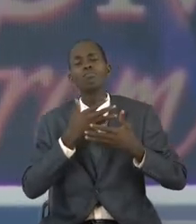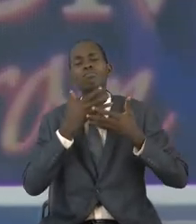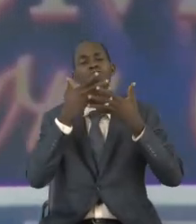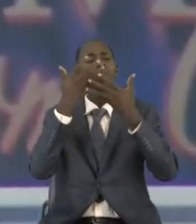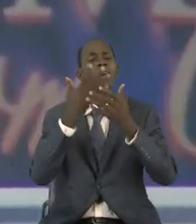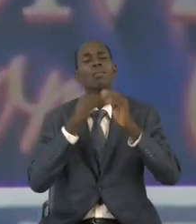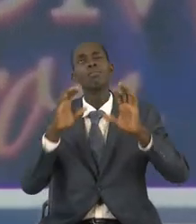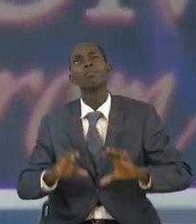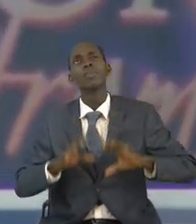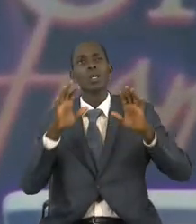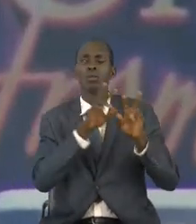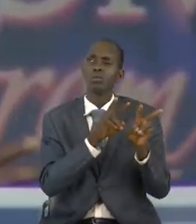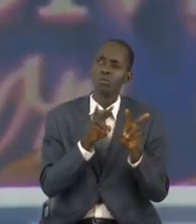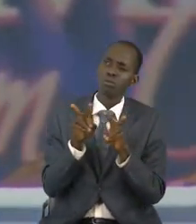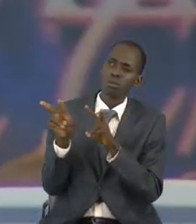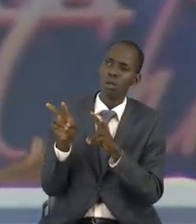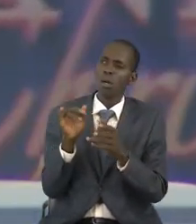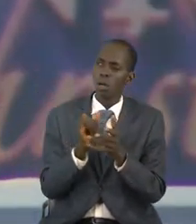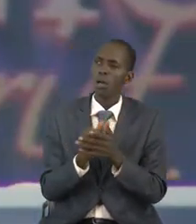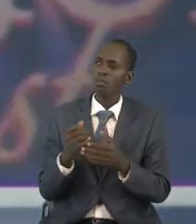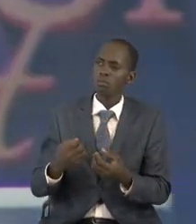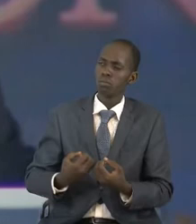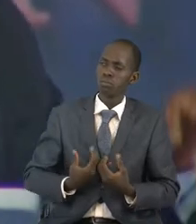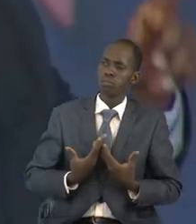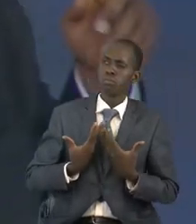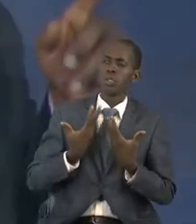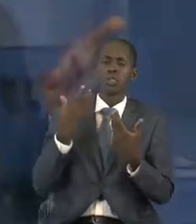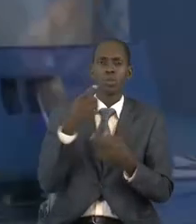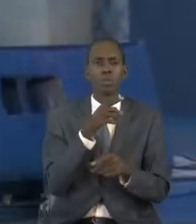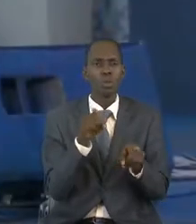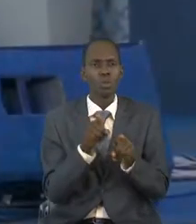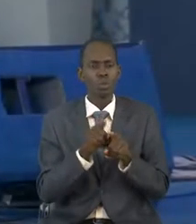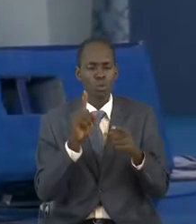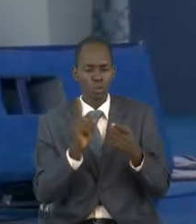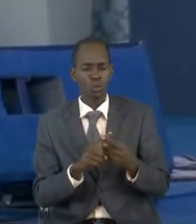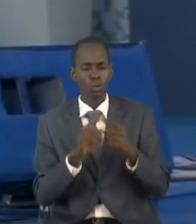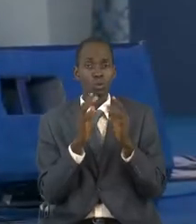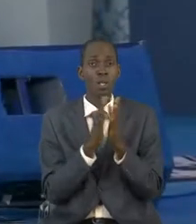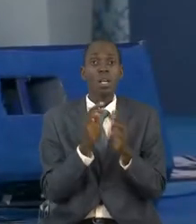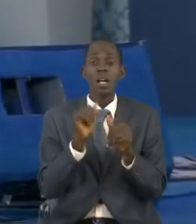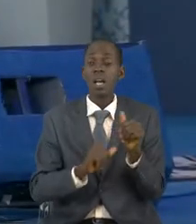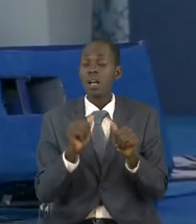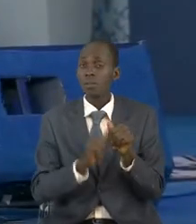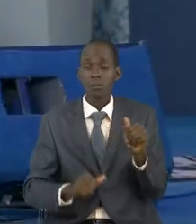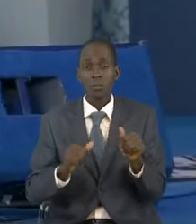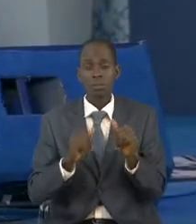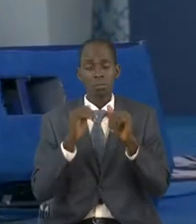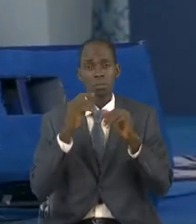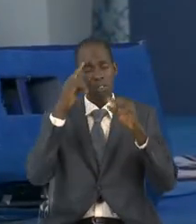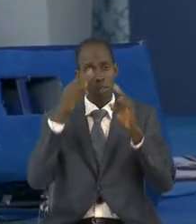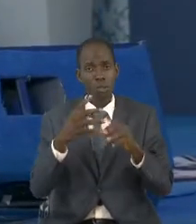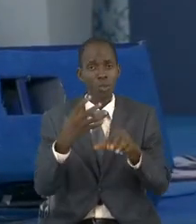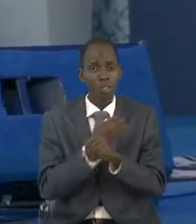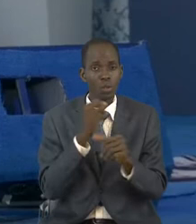them and that moves you to emotion. Every decision you take with emotion without your